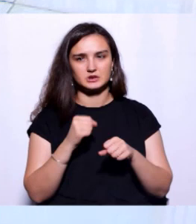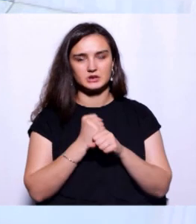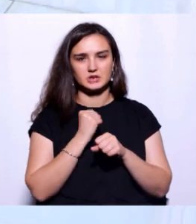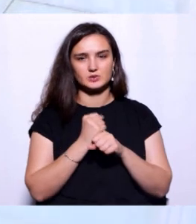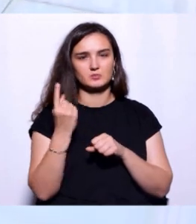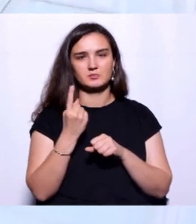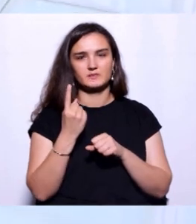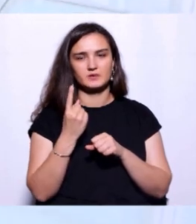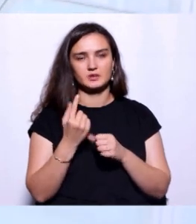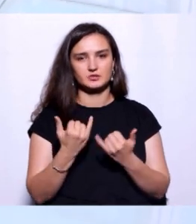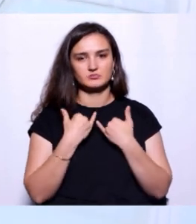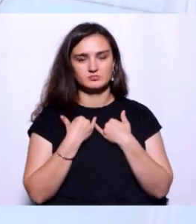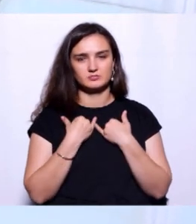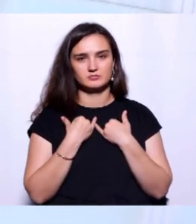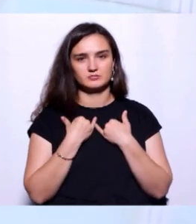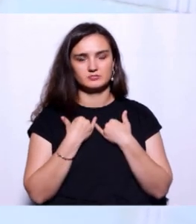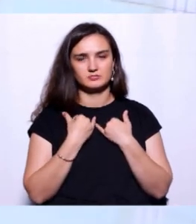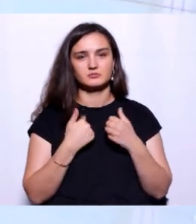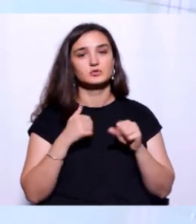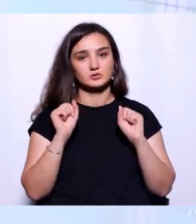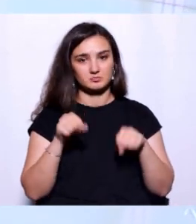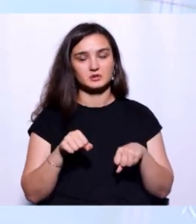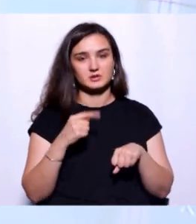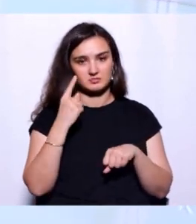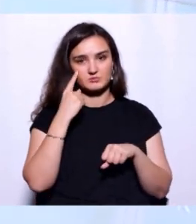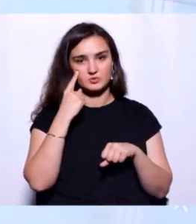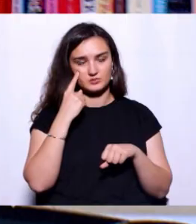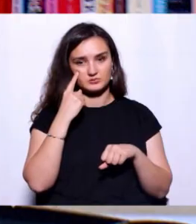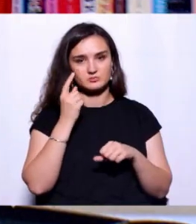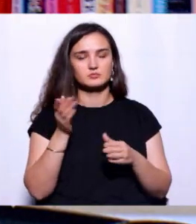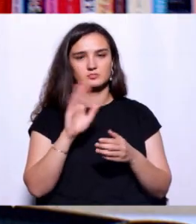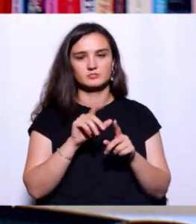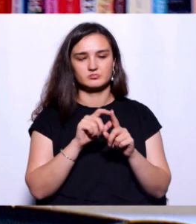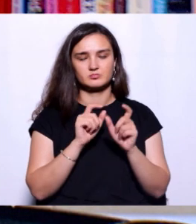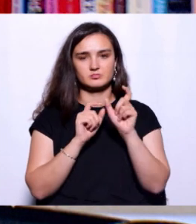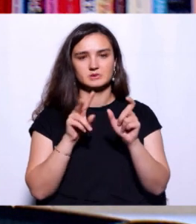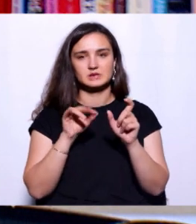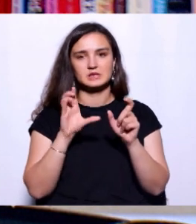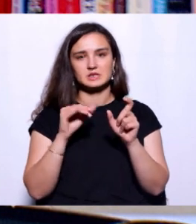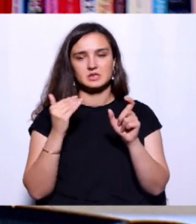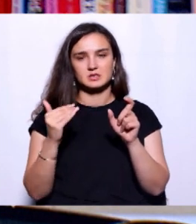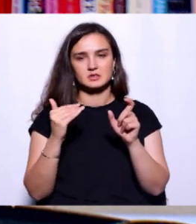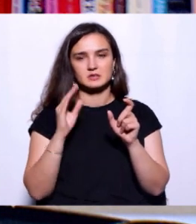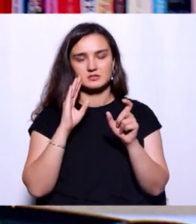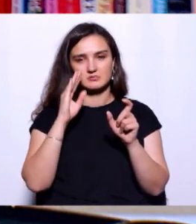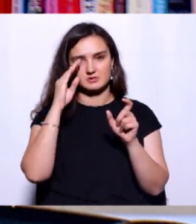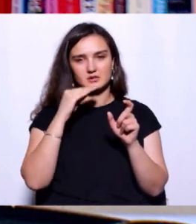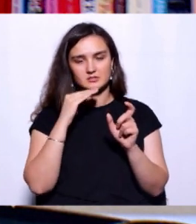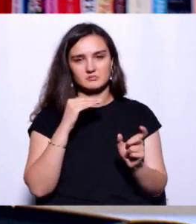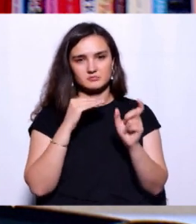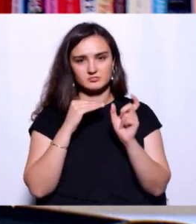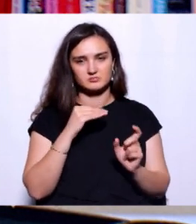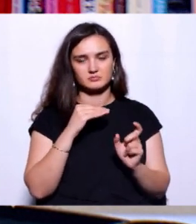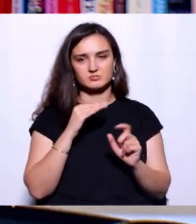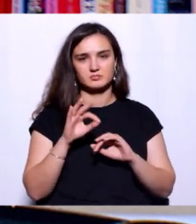the first one for me? I think I can. Okay. So, blank is Lisa's dad. Blank has